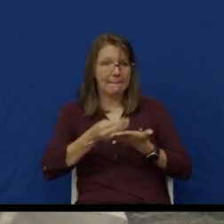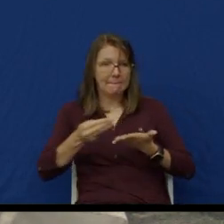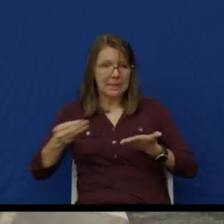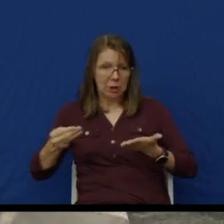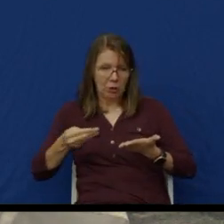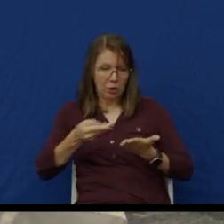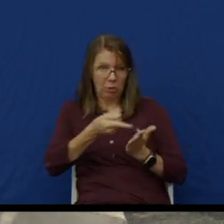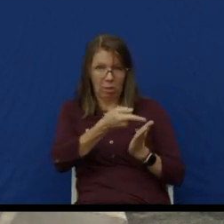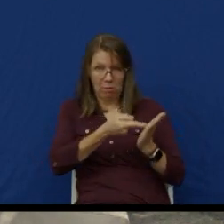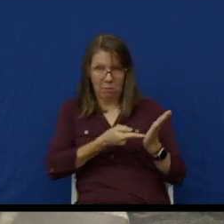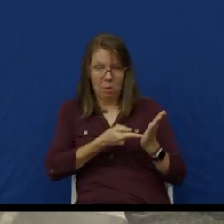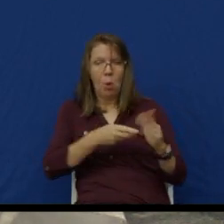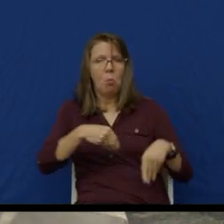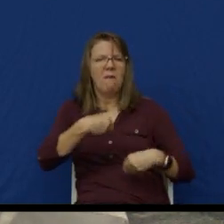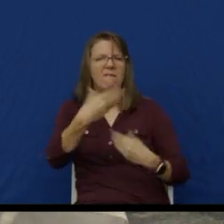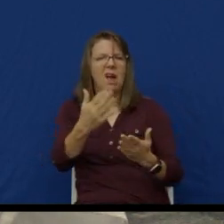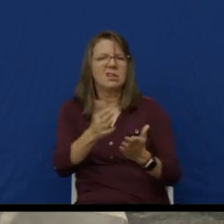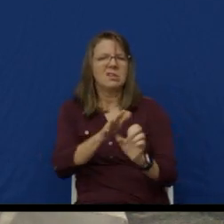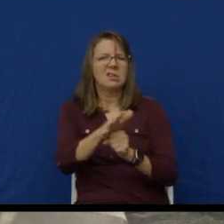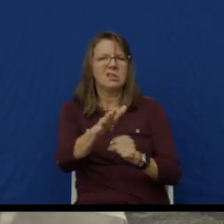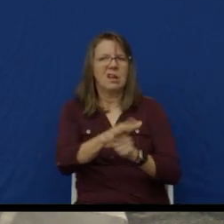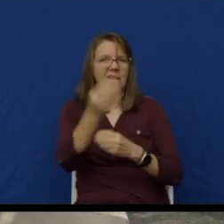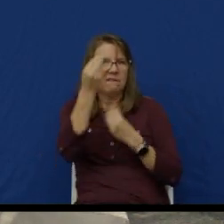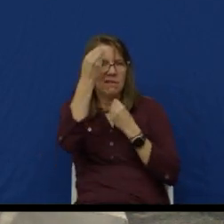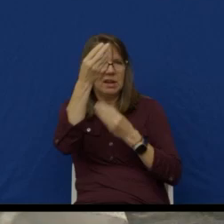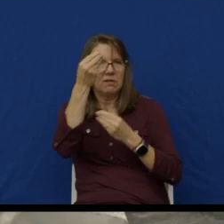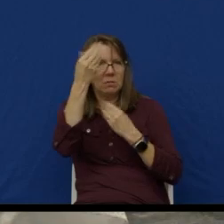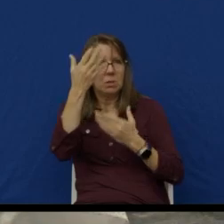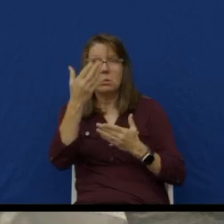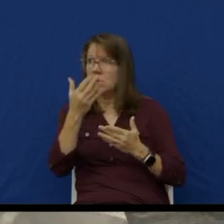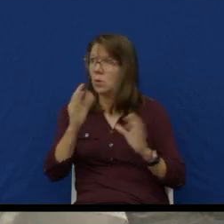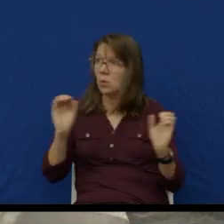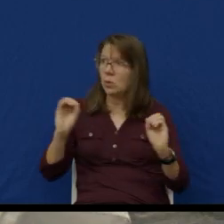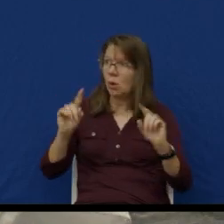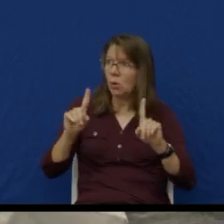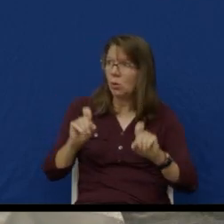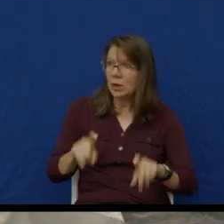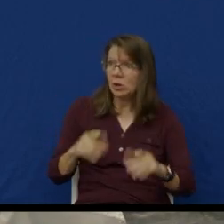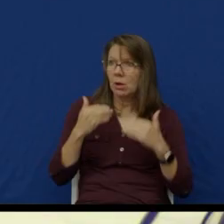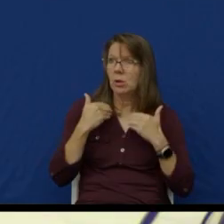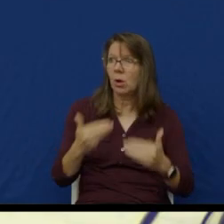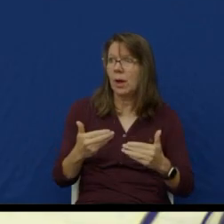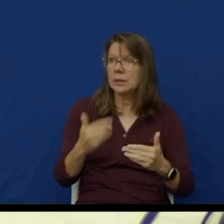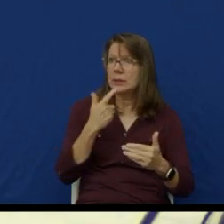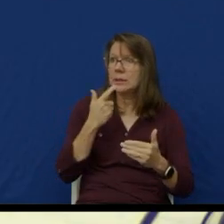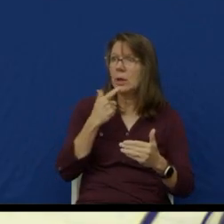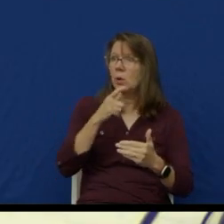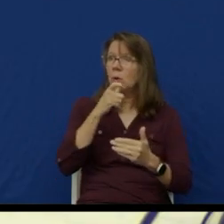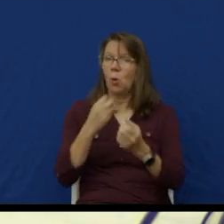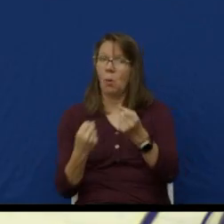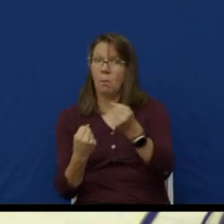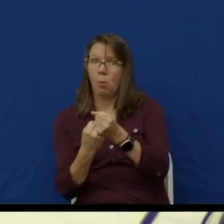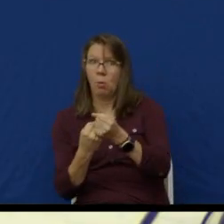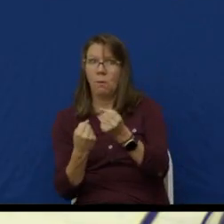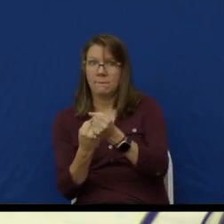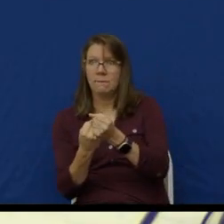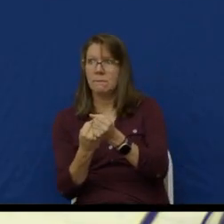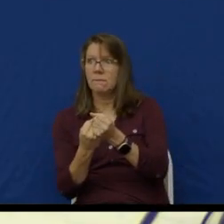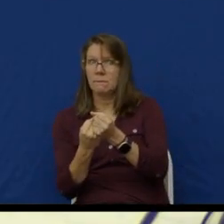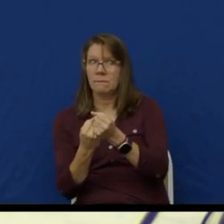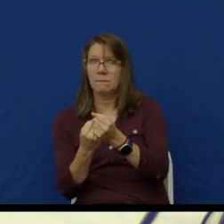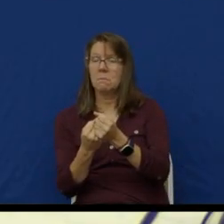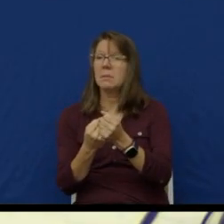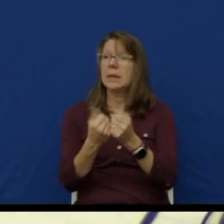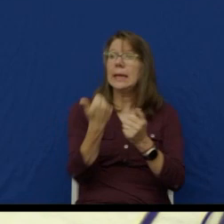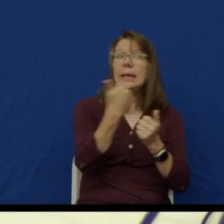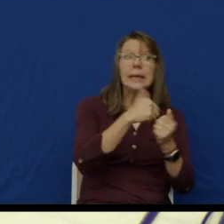context and information. I sense that you're ready for the question. I will call it. All those in favor, say aye. Aye. Is there any